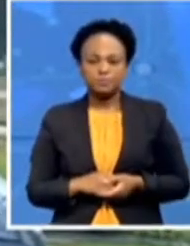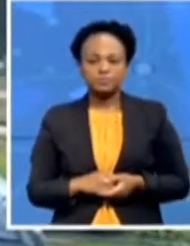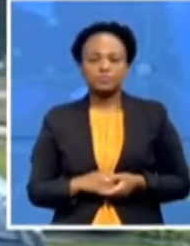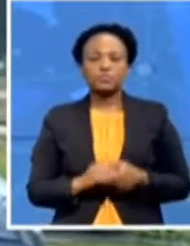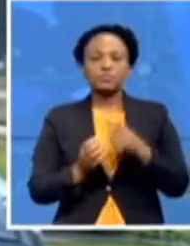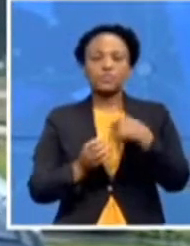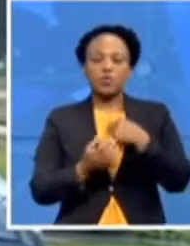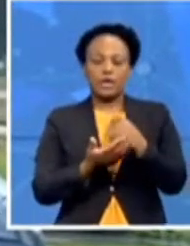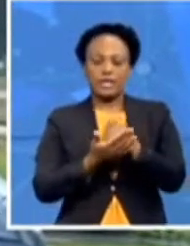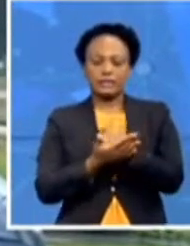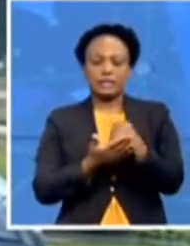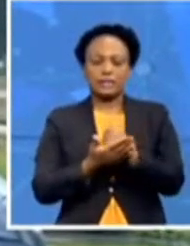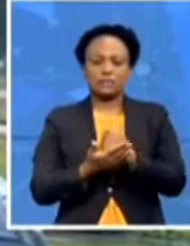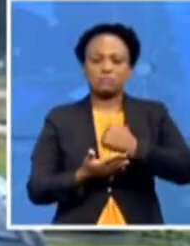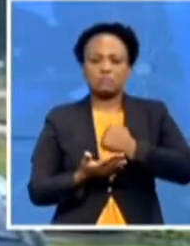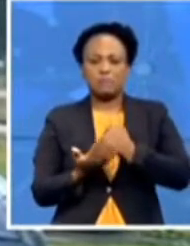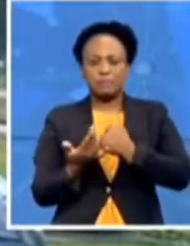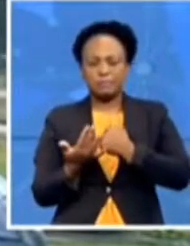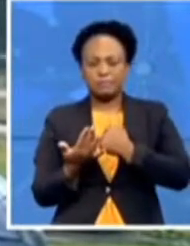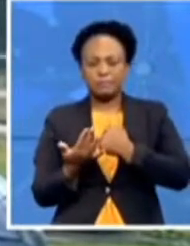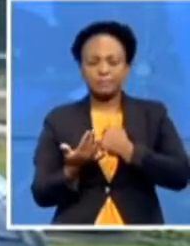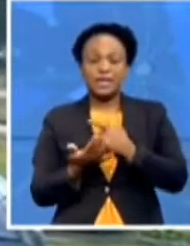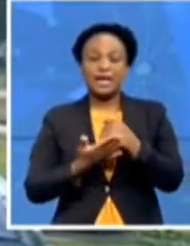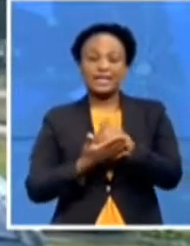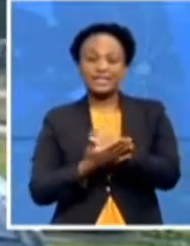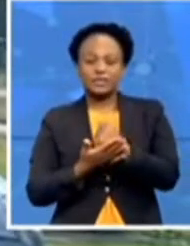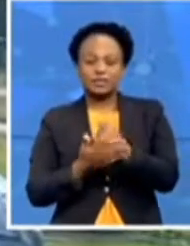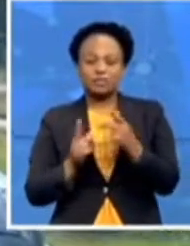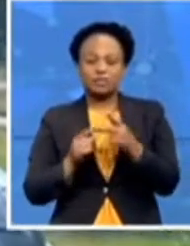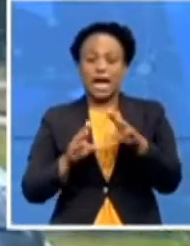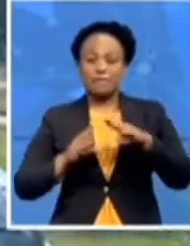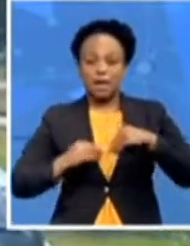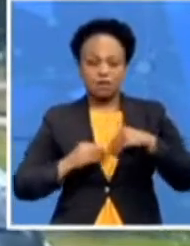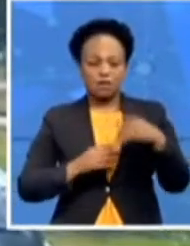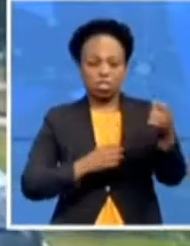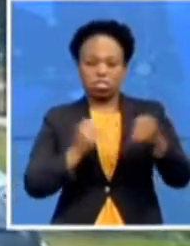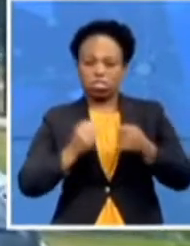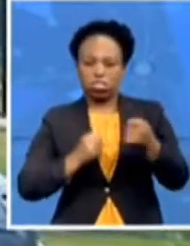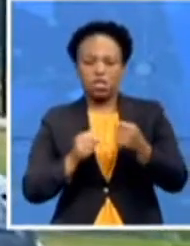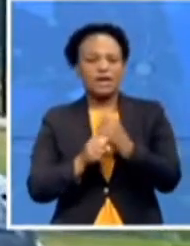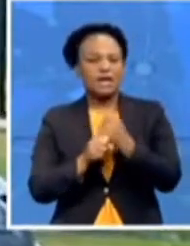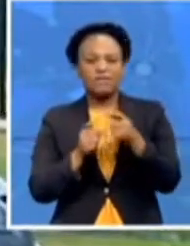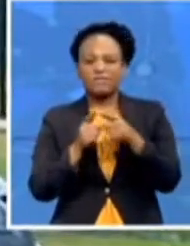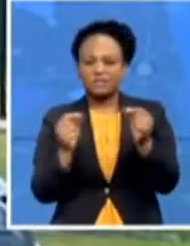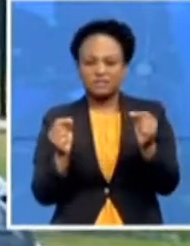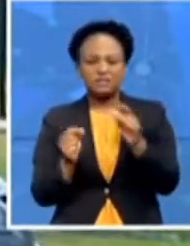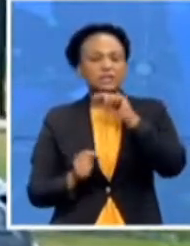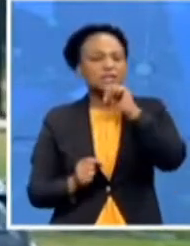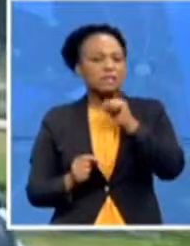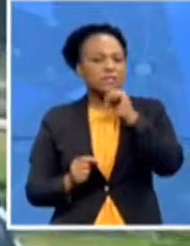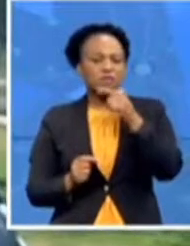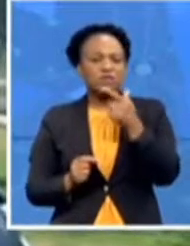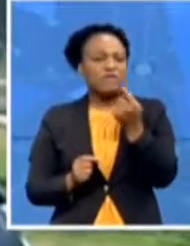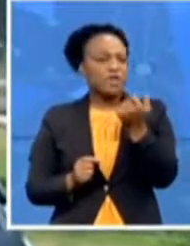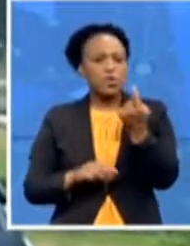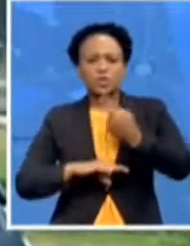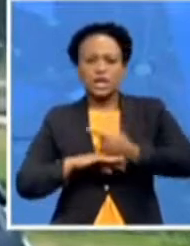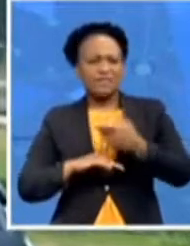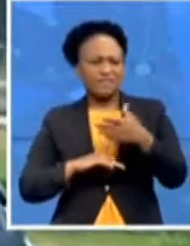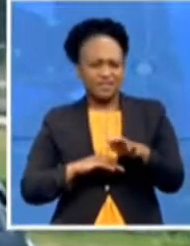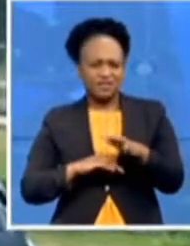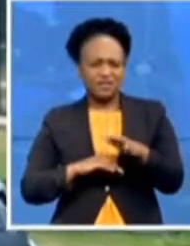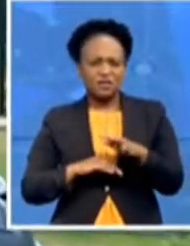admission can never ever be completed, even if we say we have a cut-off date. Because if we do that, we will have hundreds